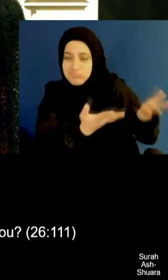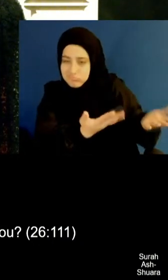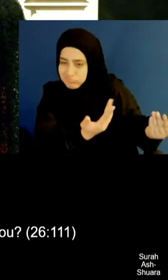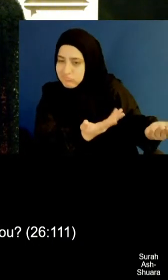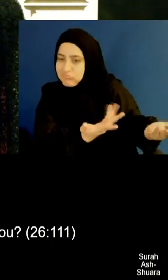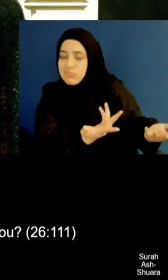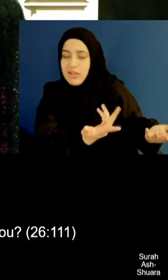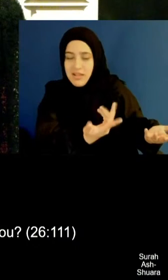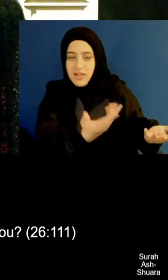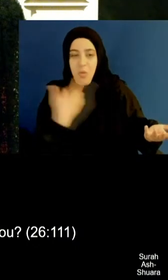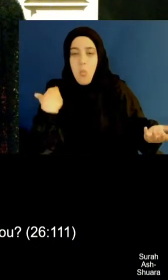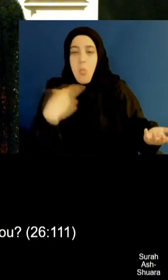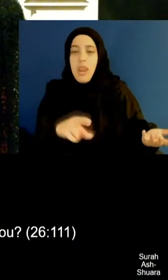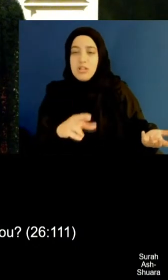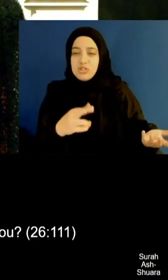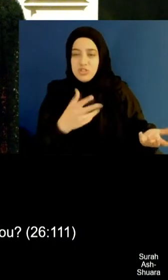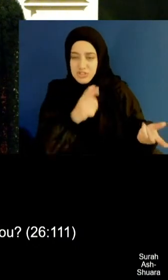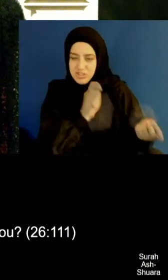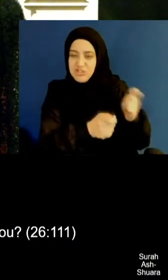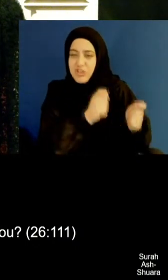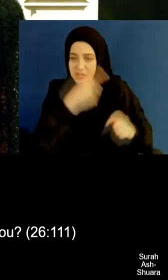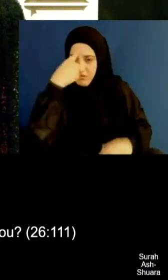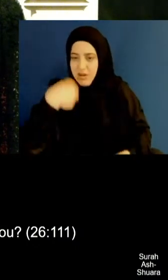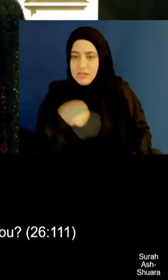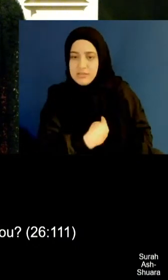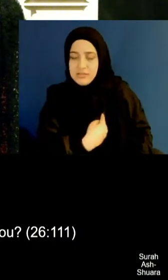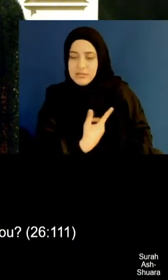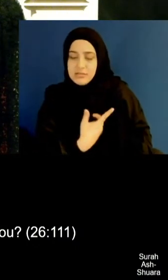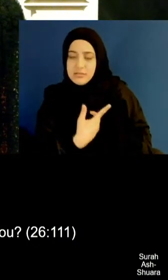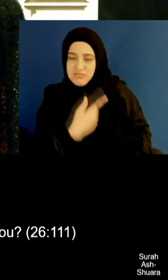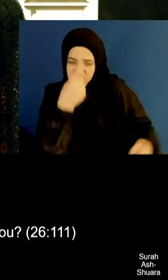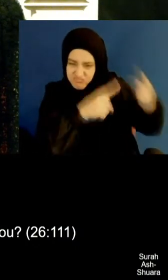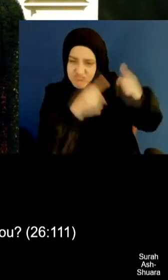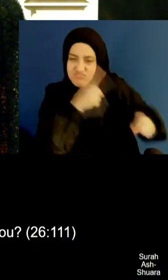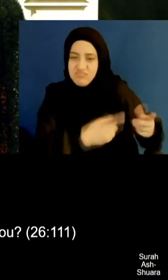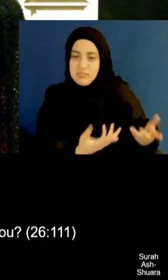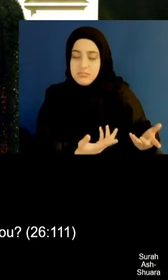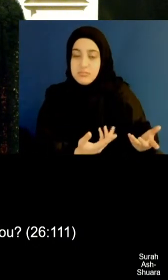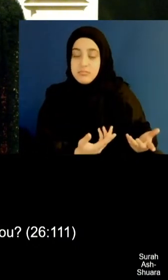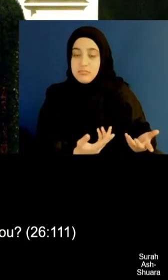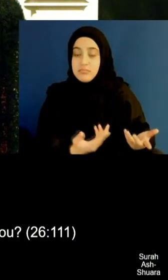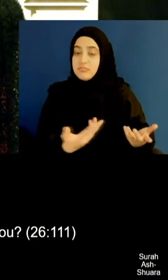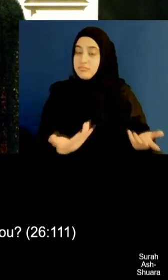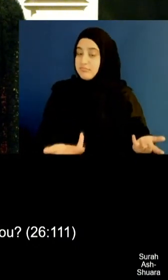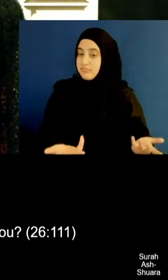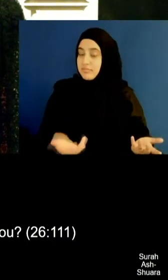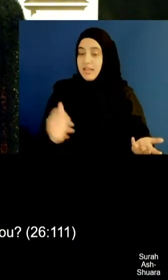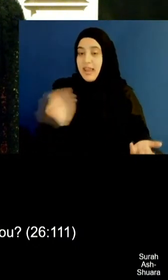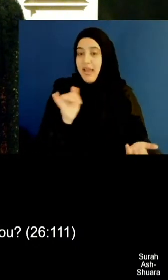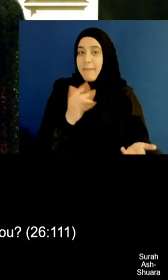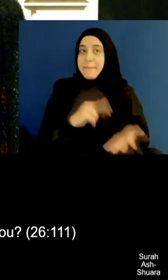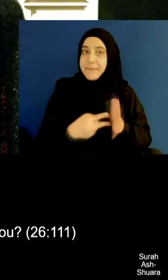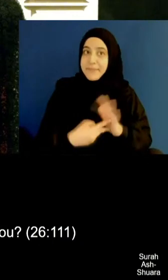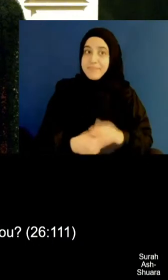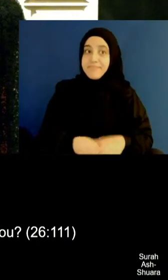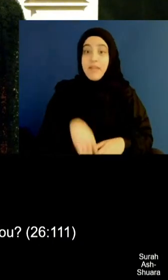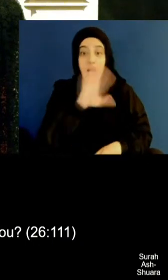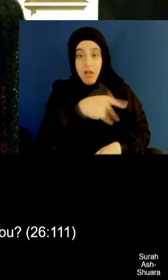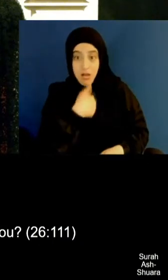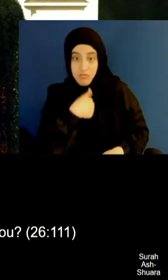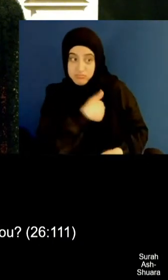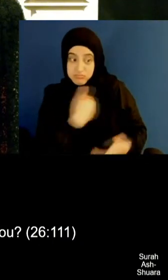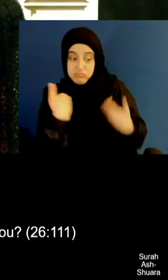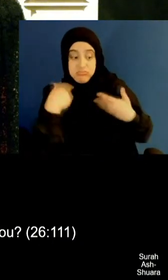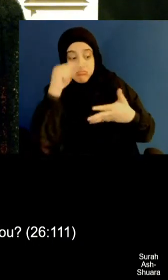our religion will be. This is, if we have A, B, C, D, we will follow the deen. This is a